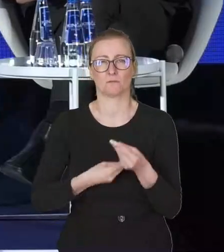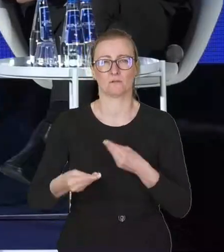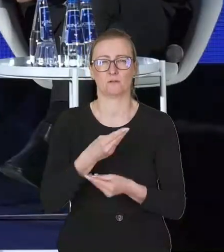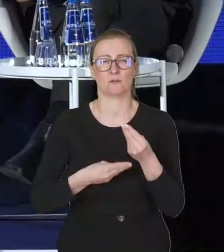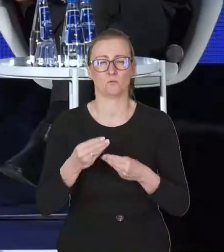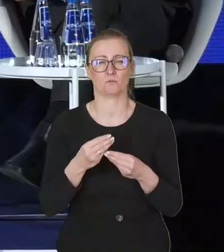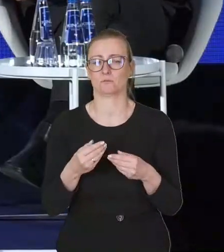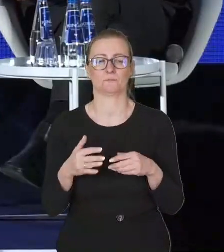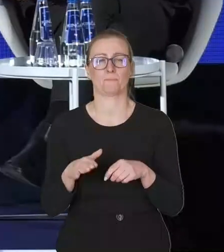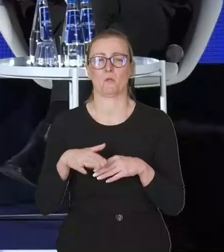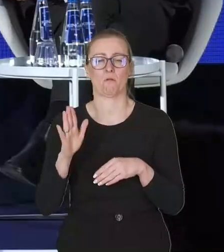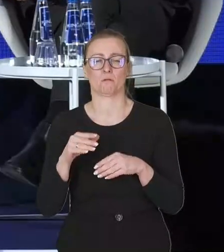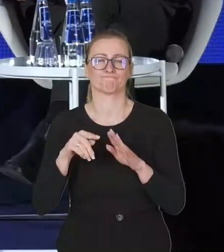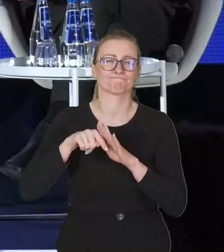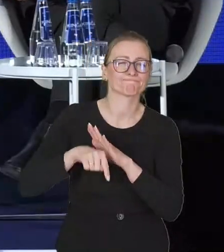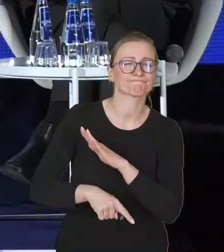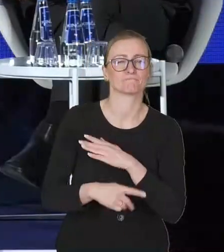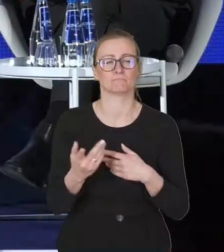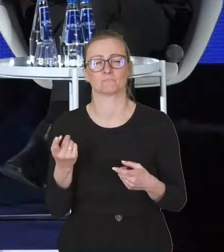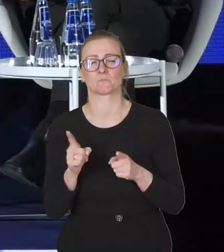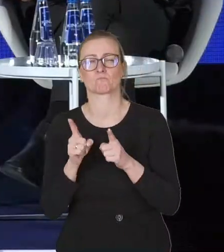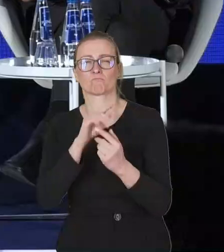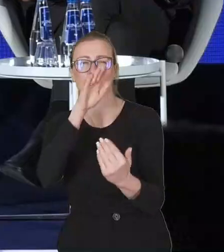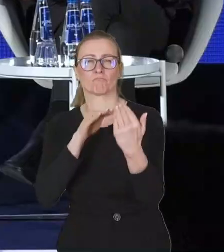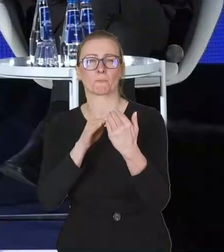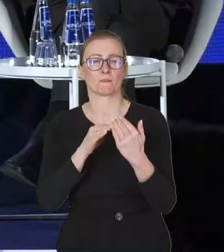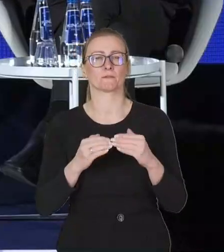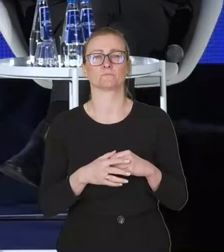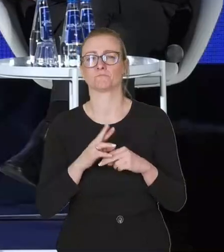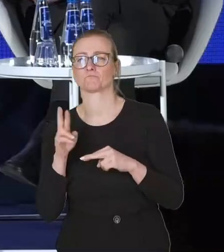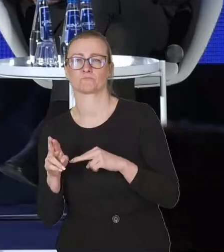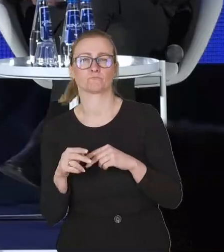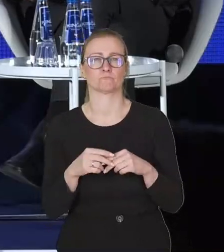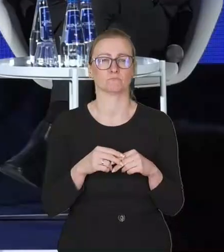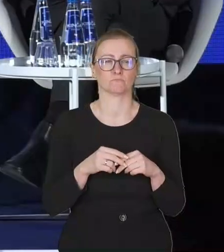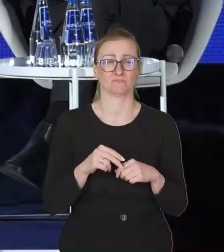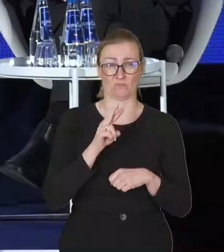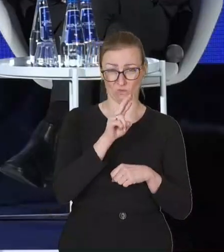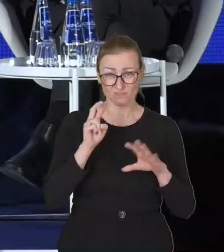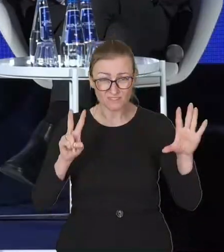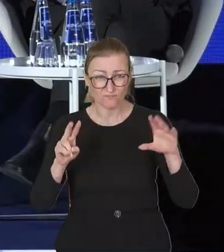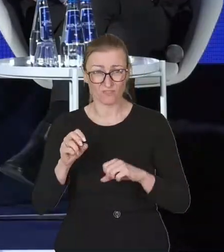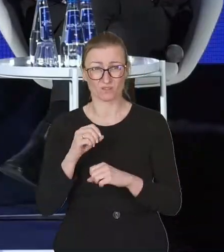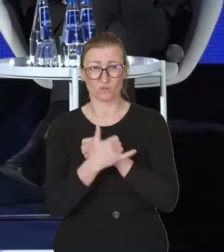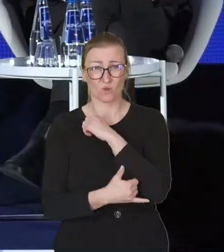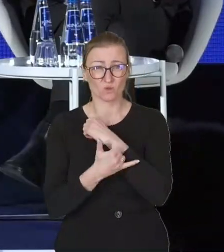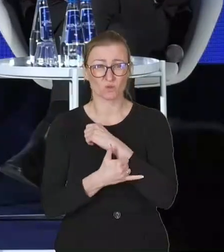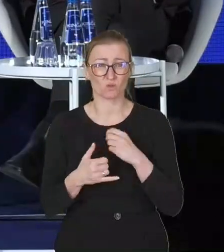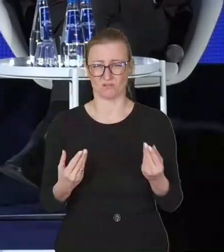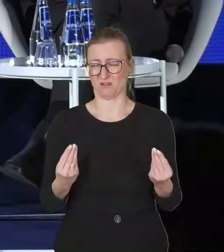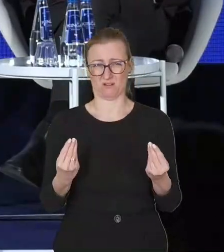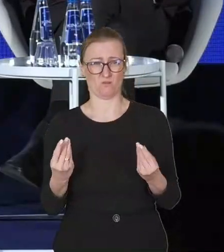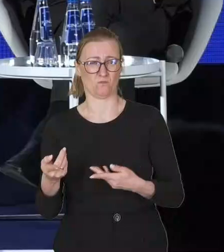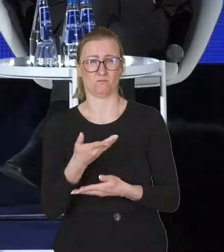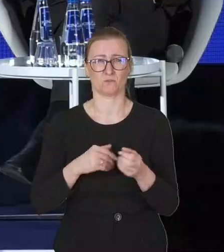on. And moreover, more fine-tuning between these industrial and regional and technological ecosystems